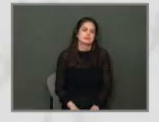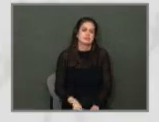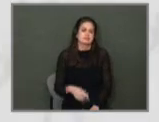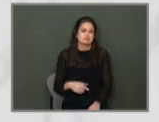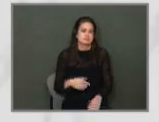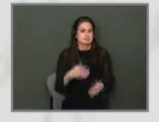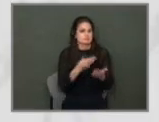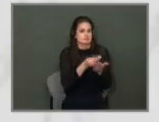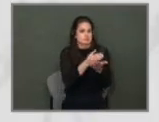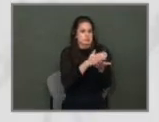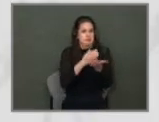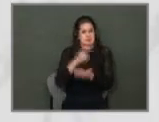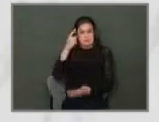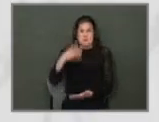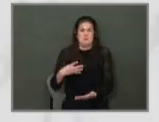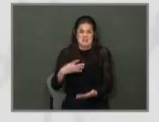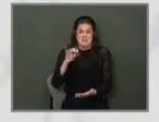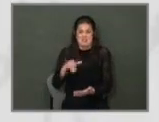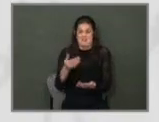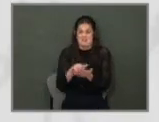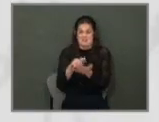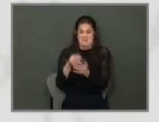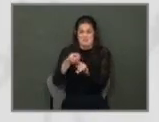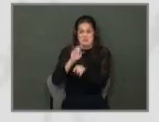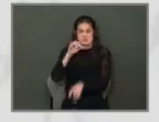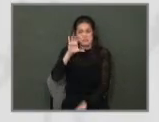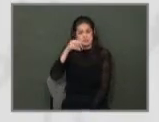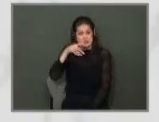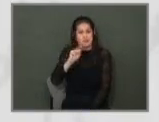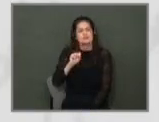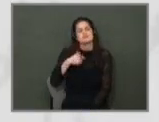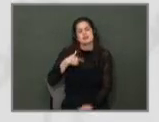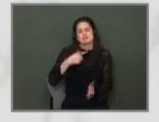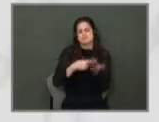over a quarter of our revenue. And I'll talk a lot about CPS here in a couple of slides.